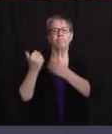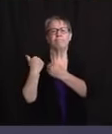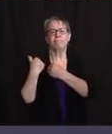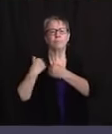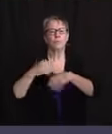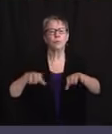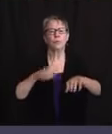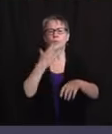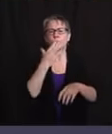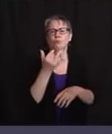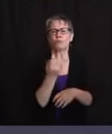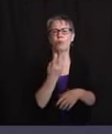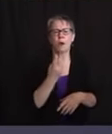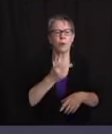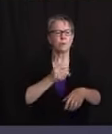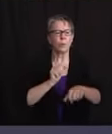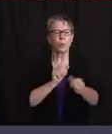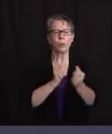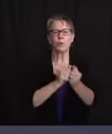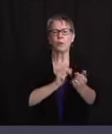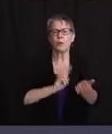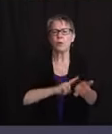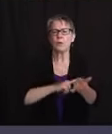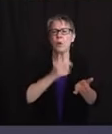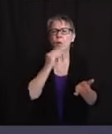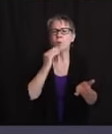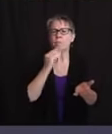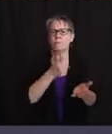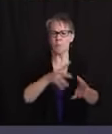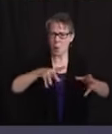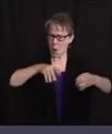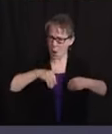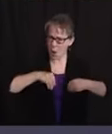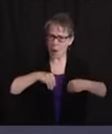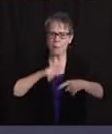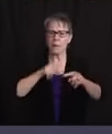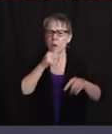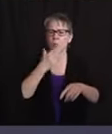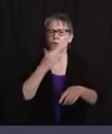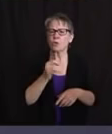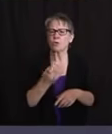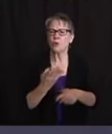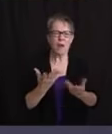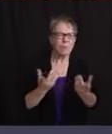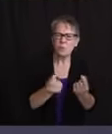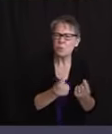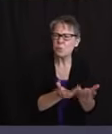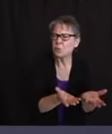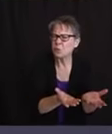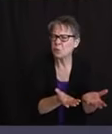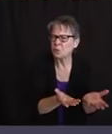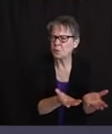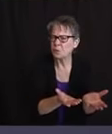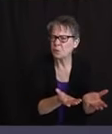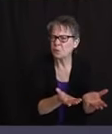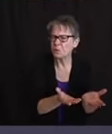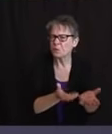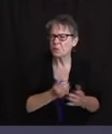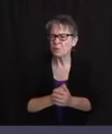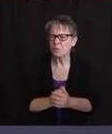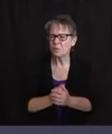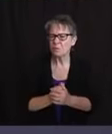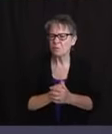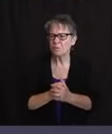So we're going to have, I think we will have guidance, I hope, sooner than later. I'm going to leave it at that